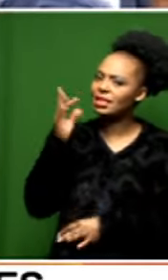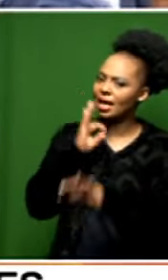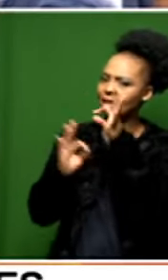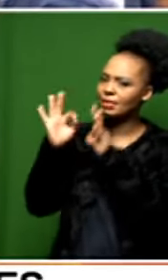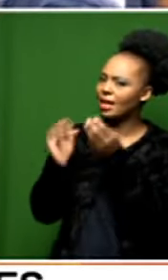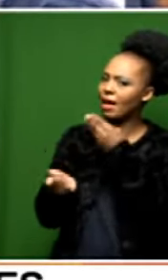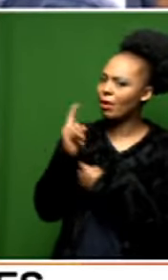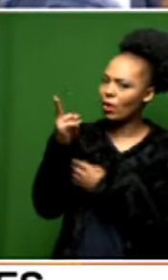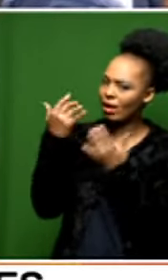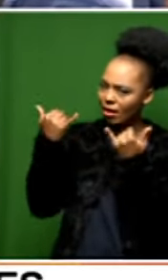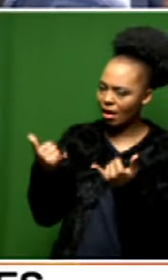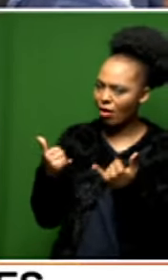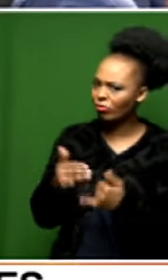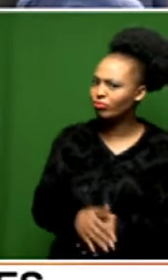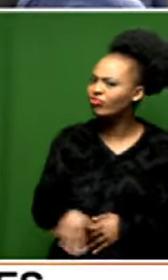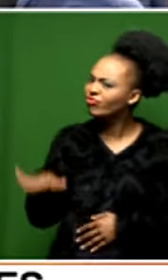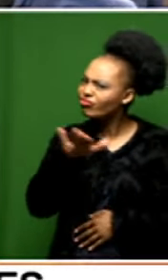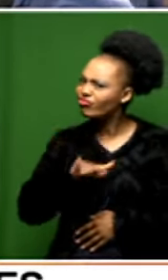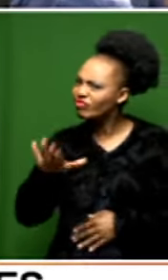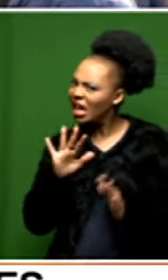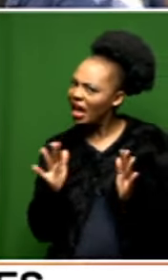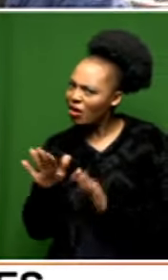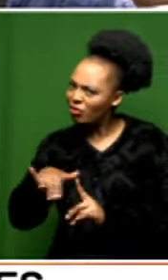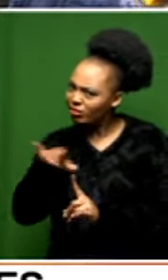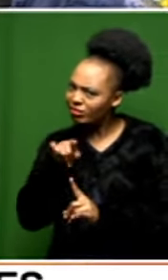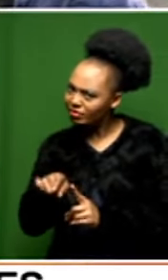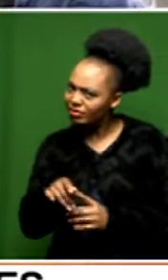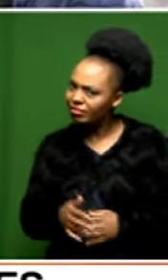and what's the mood like ahead of the ANC President's visit?